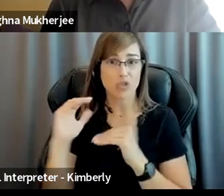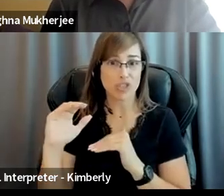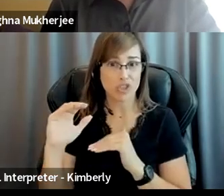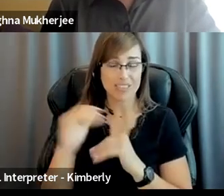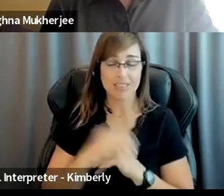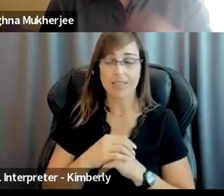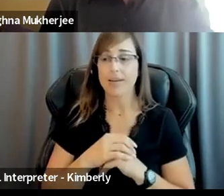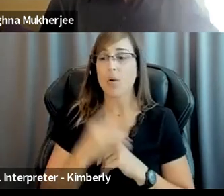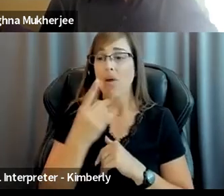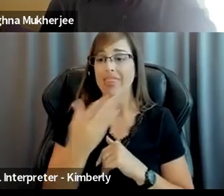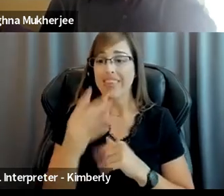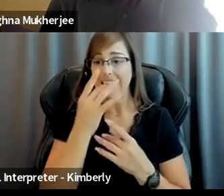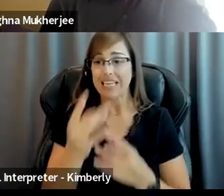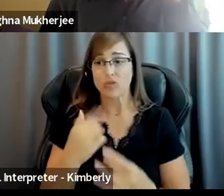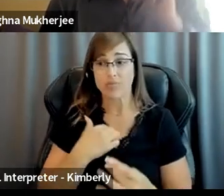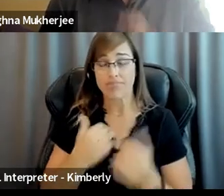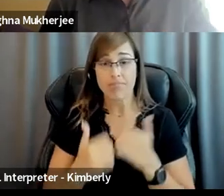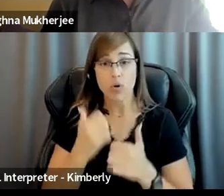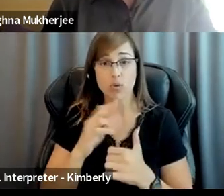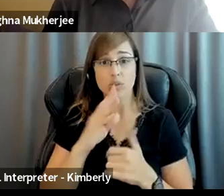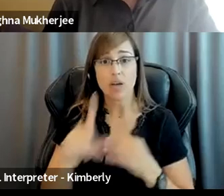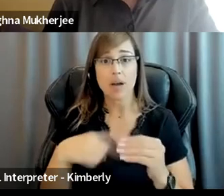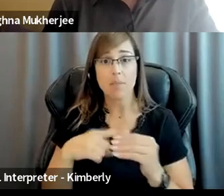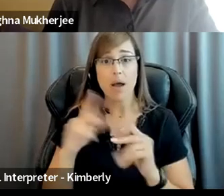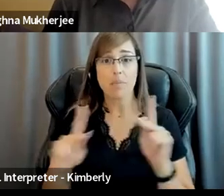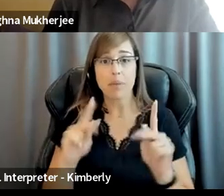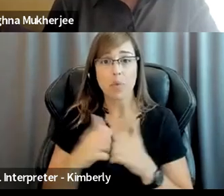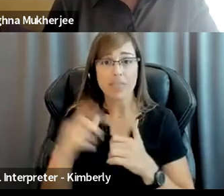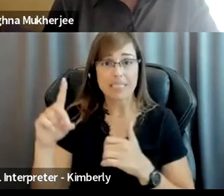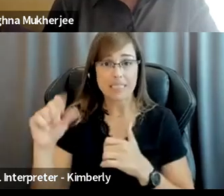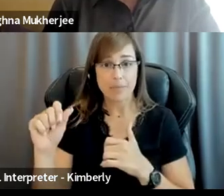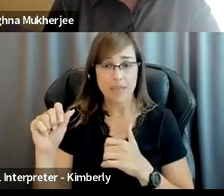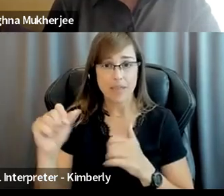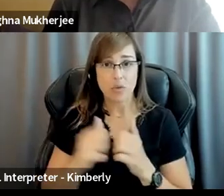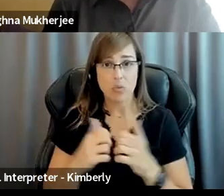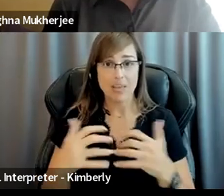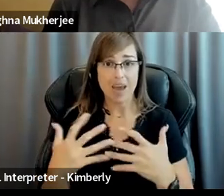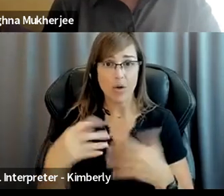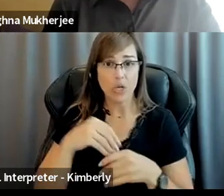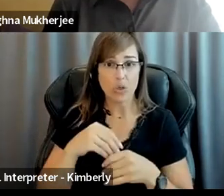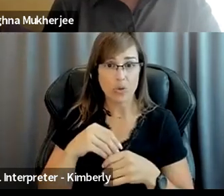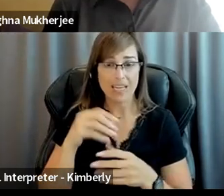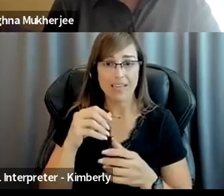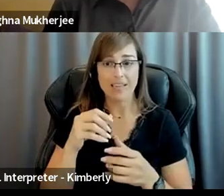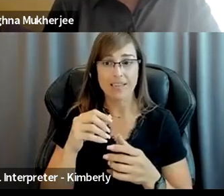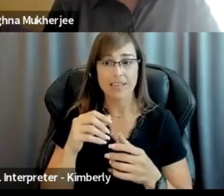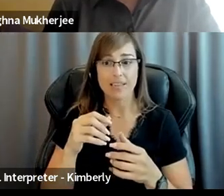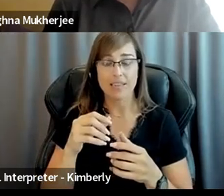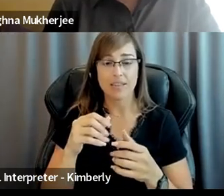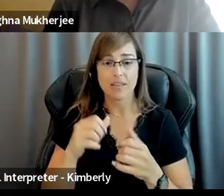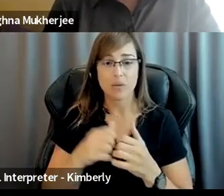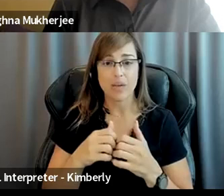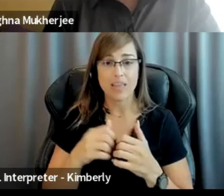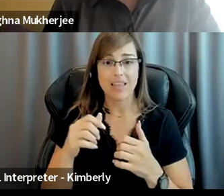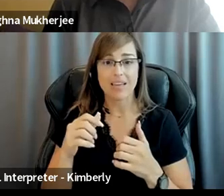things that interested me the most is that we're talking about people with disabilities without including them in the league. In both